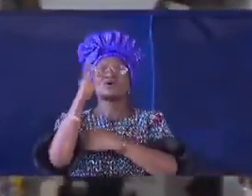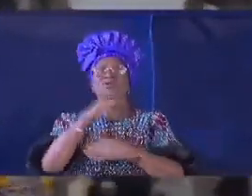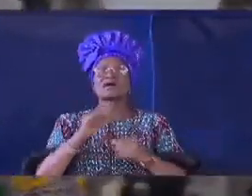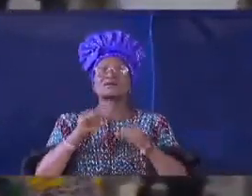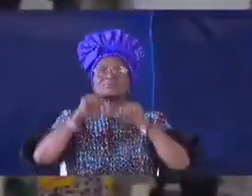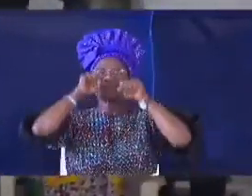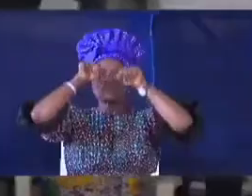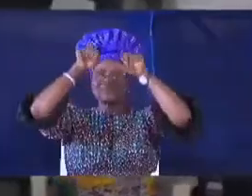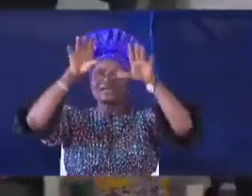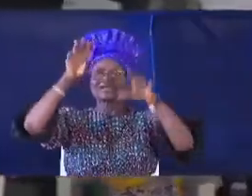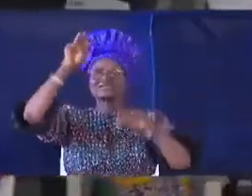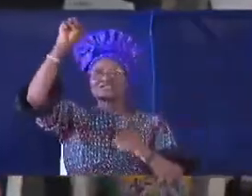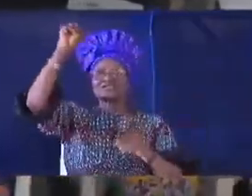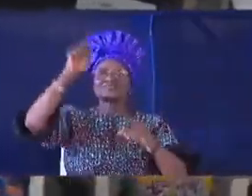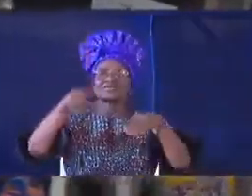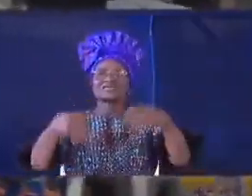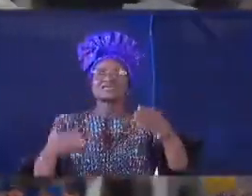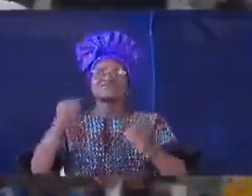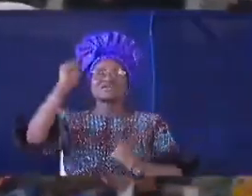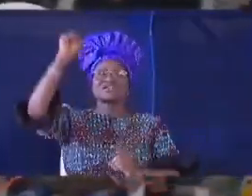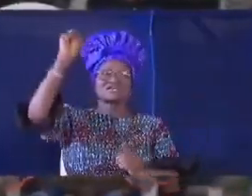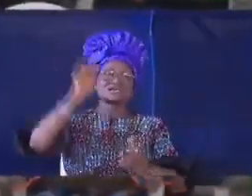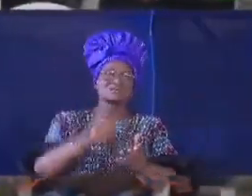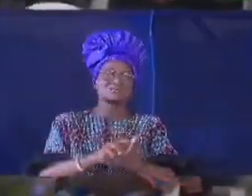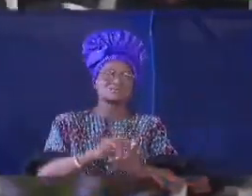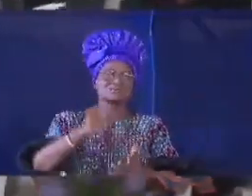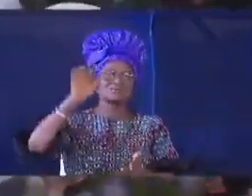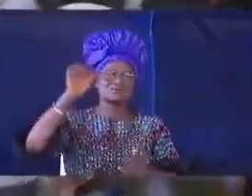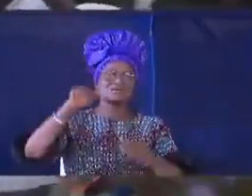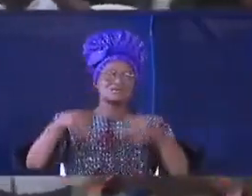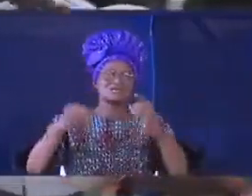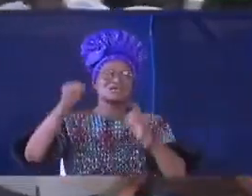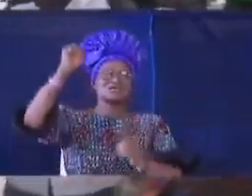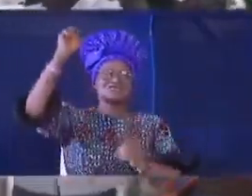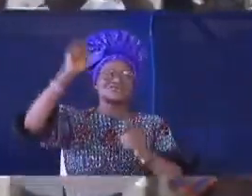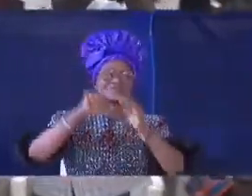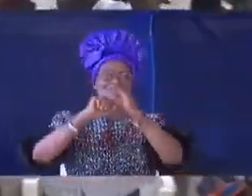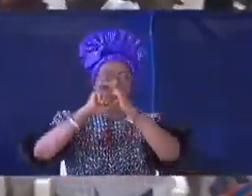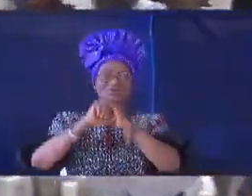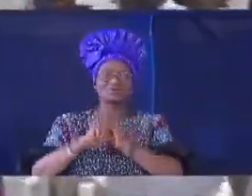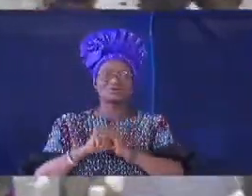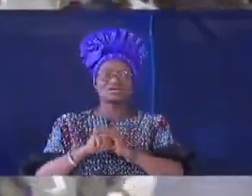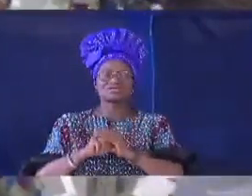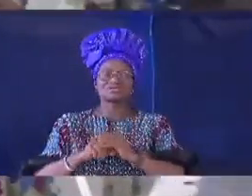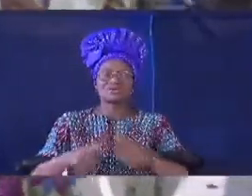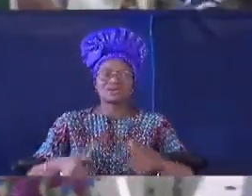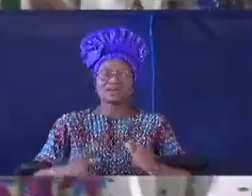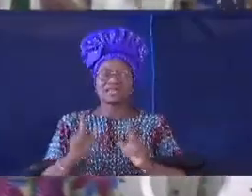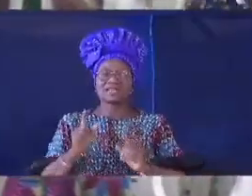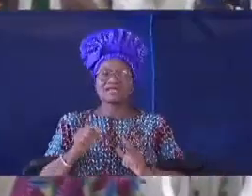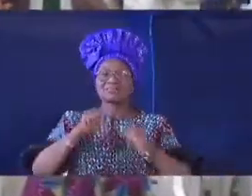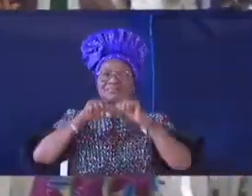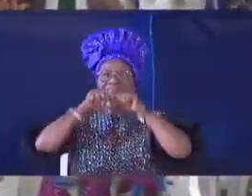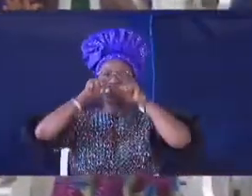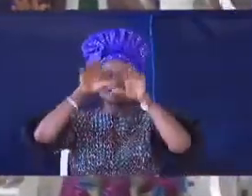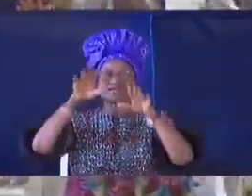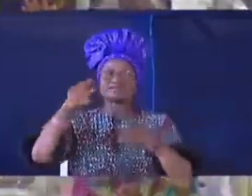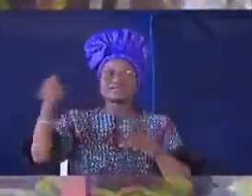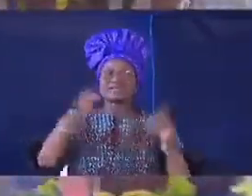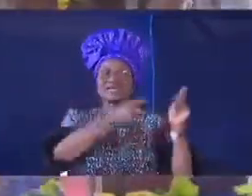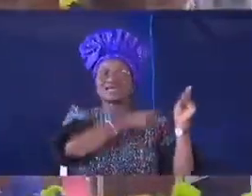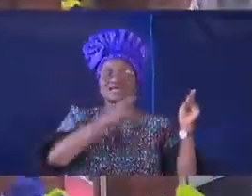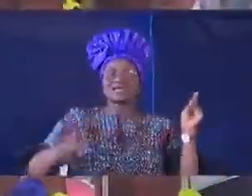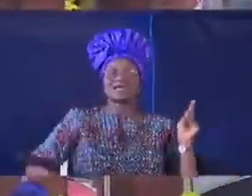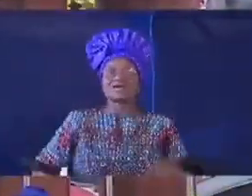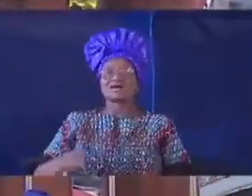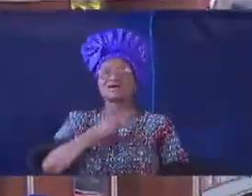Give Him glory, give Him honor, give Him adoration. Bless the King of Kings, the Lord of